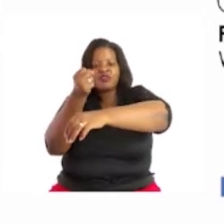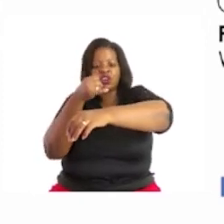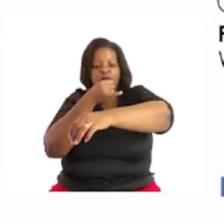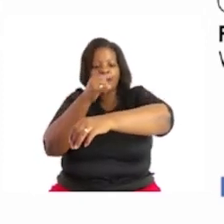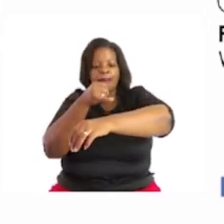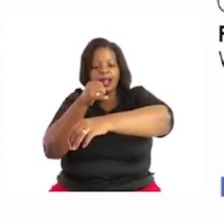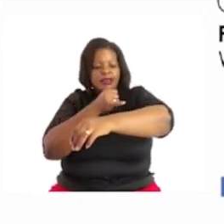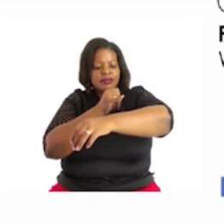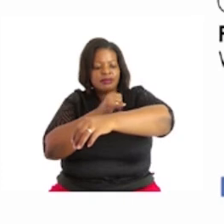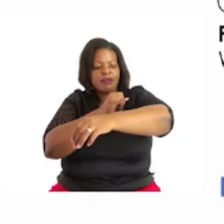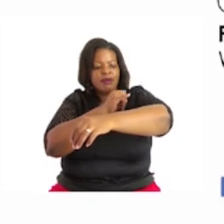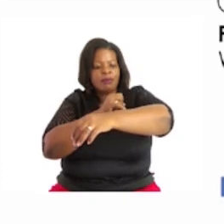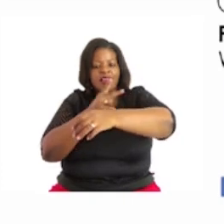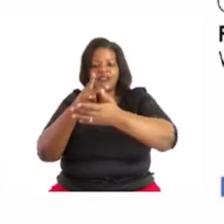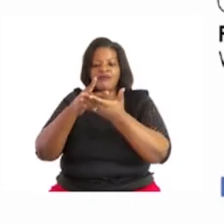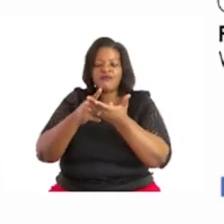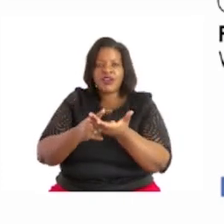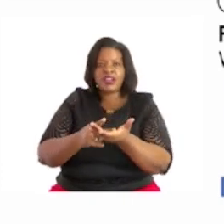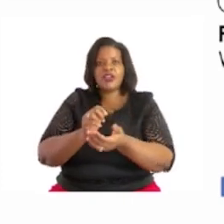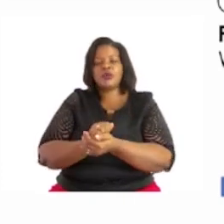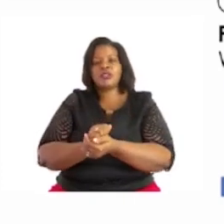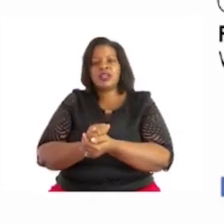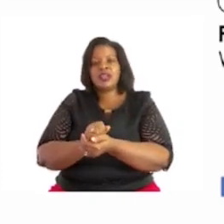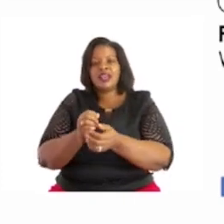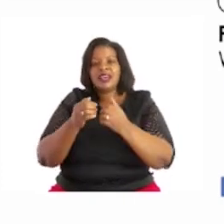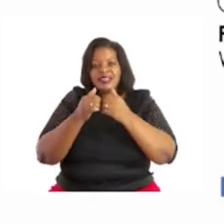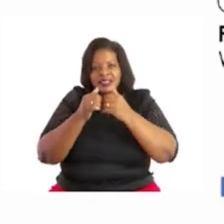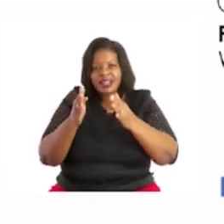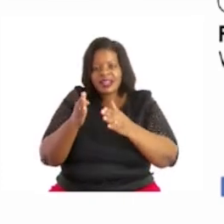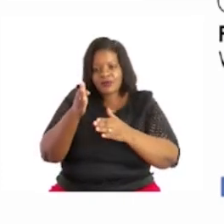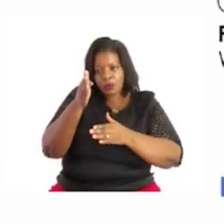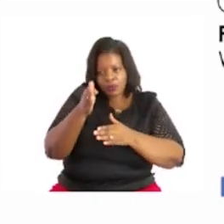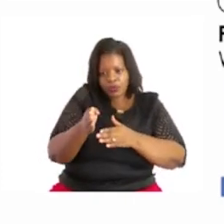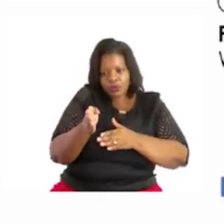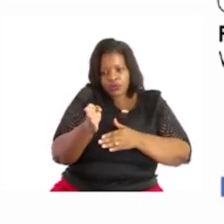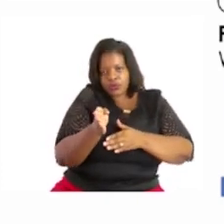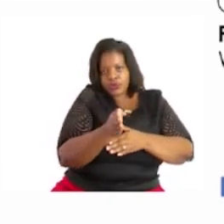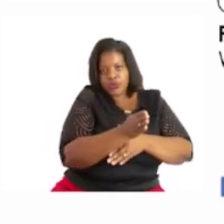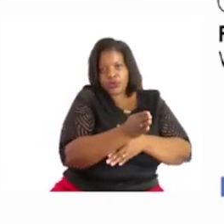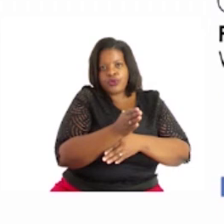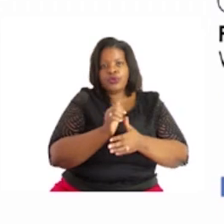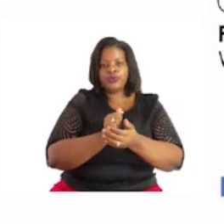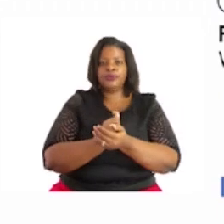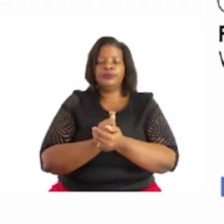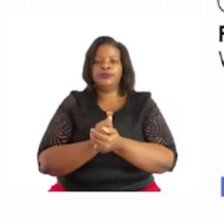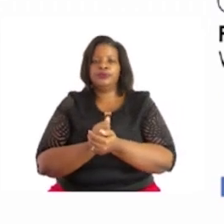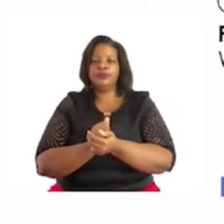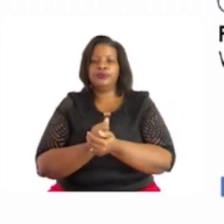values starting from the left, from the right to the